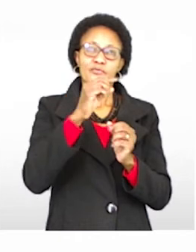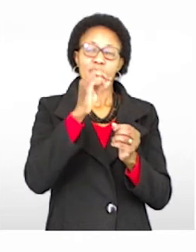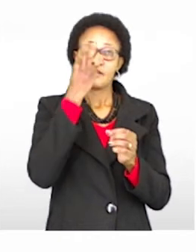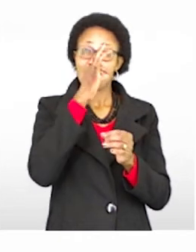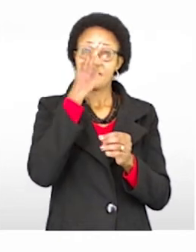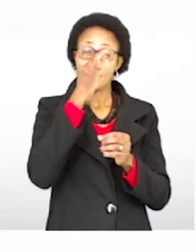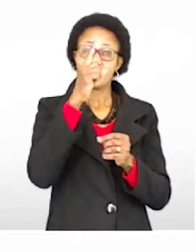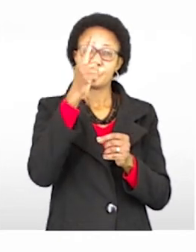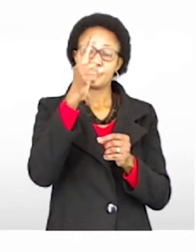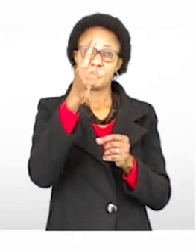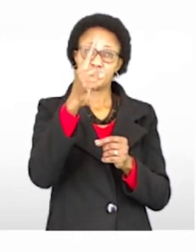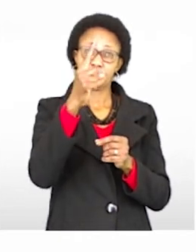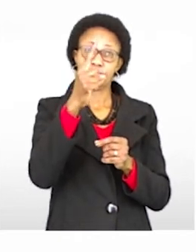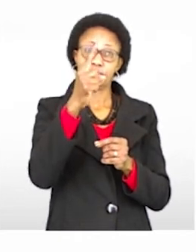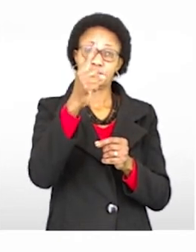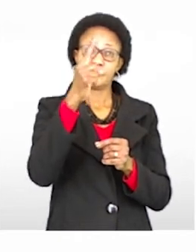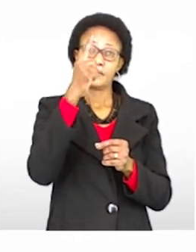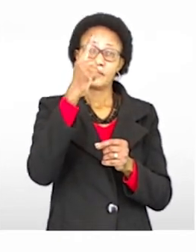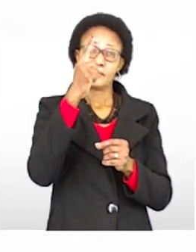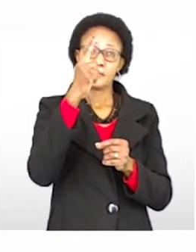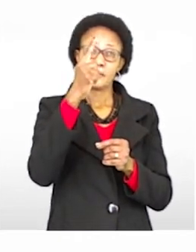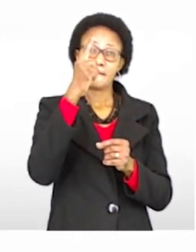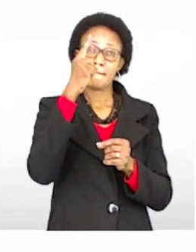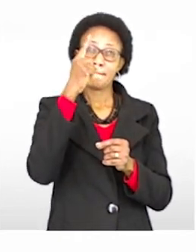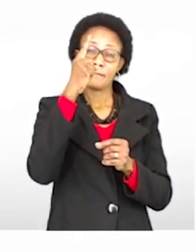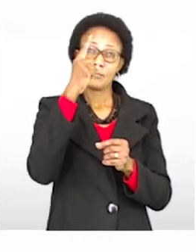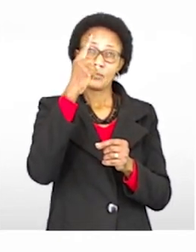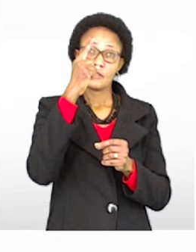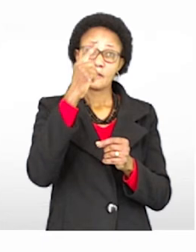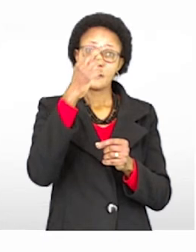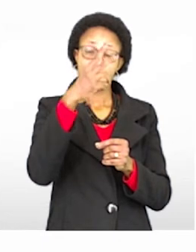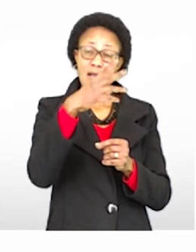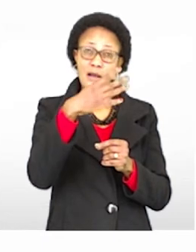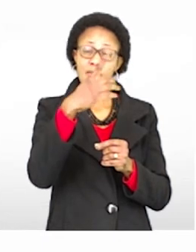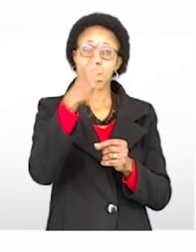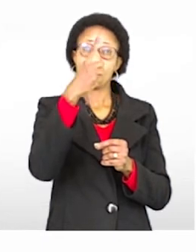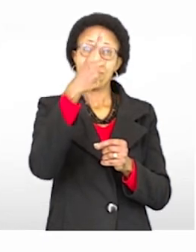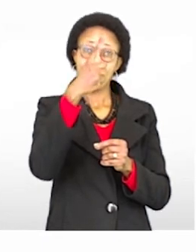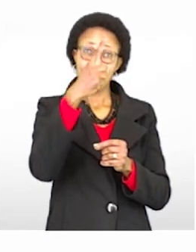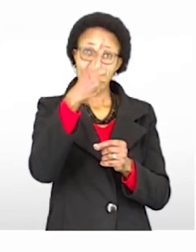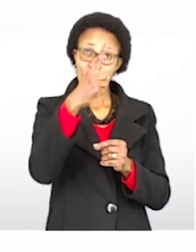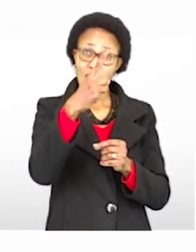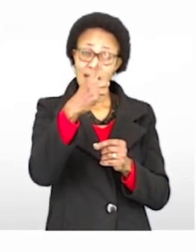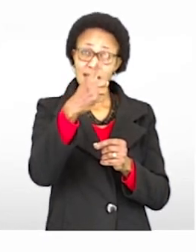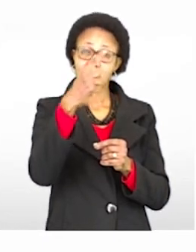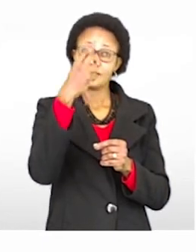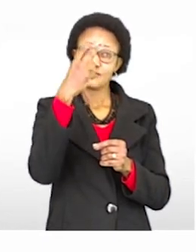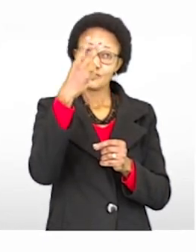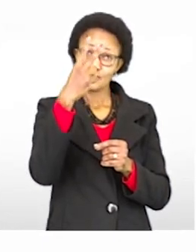take your finger and count as we go together. Are you ready? Let's go.